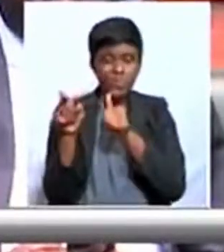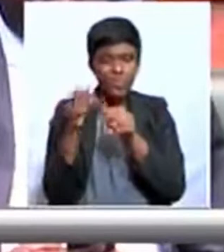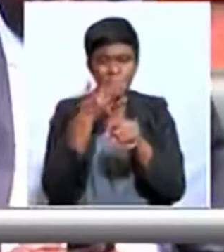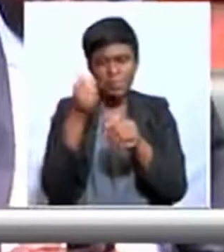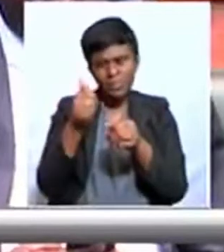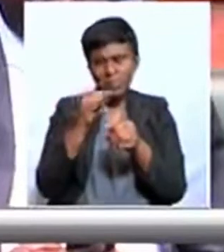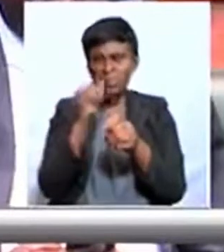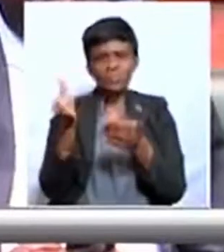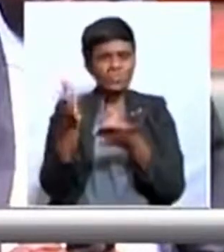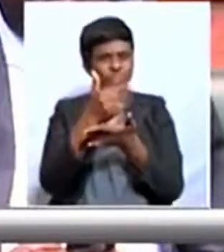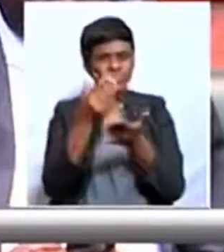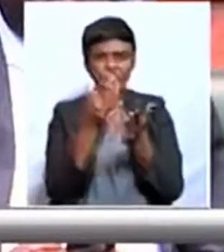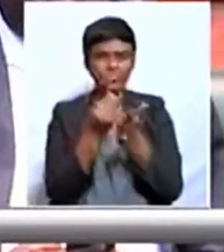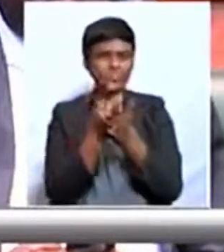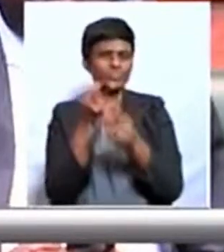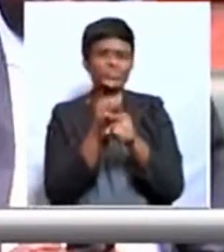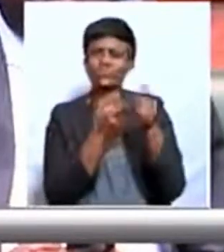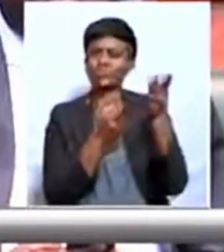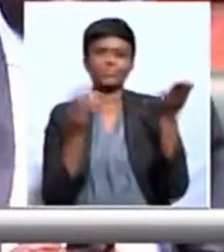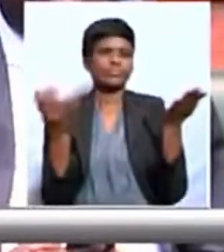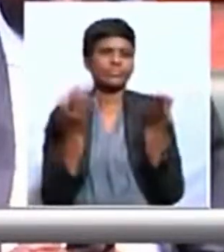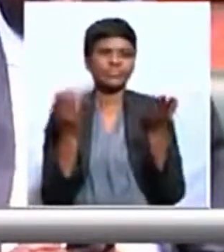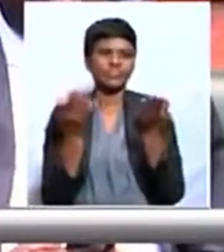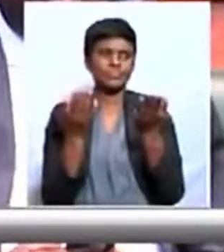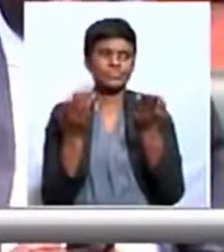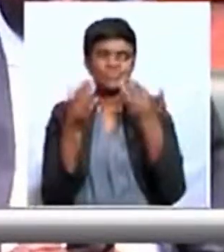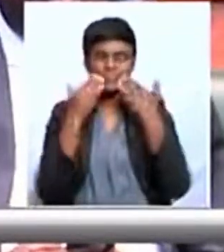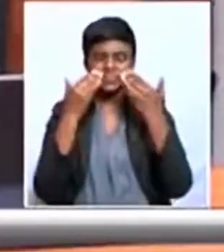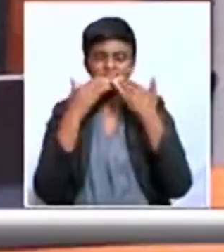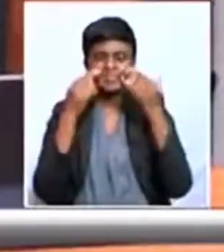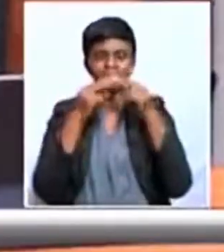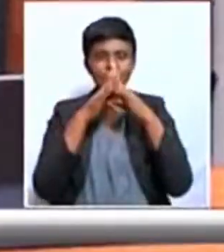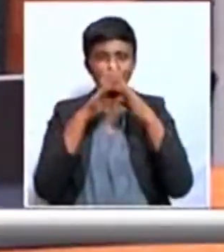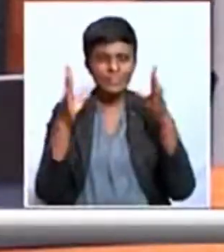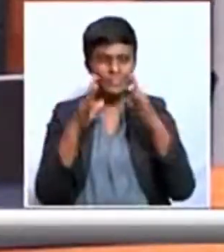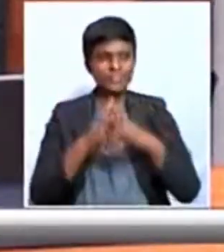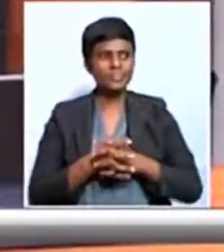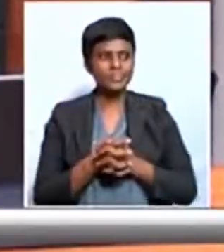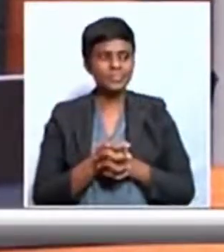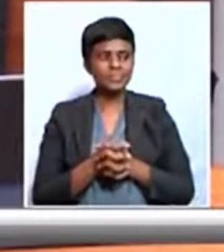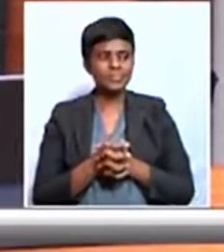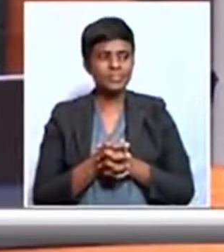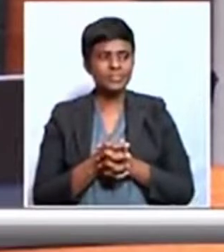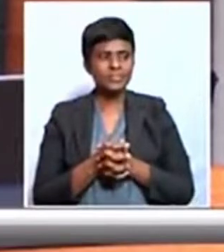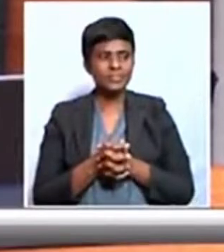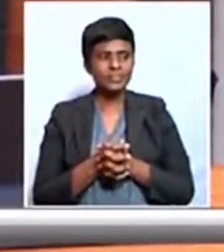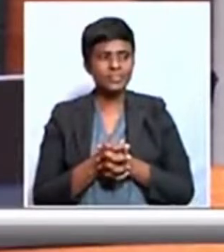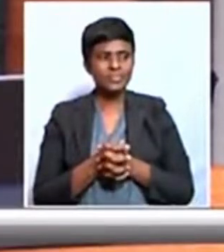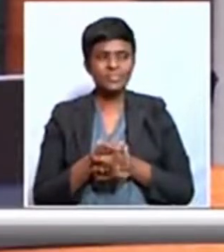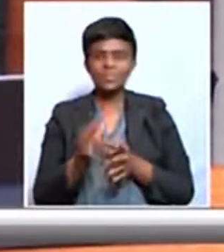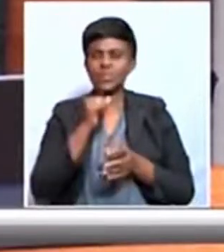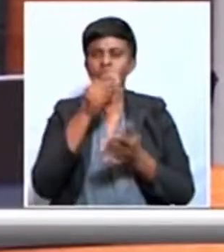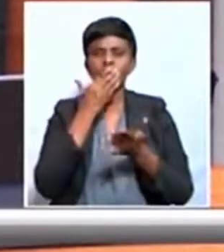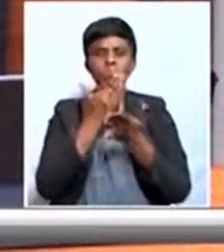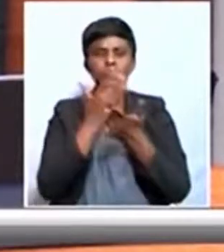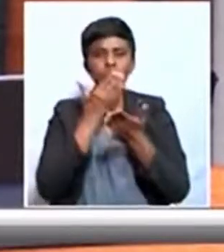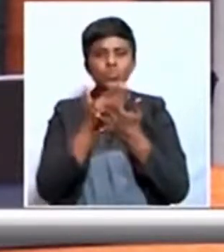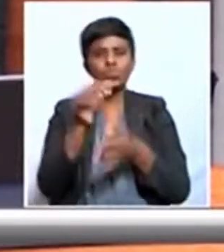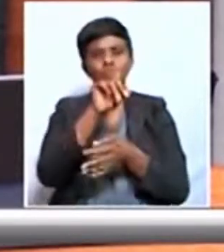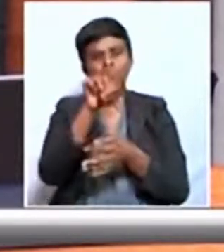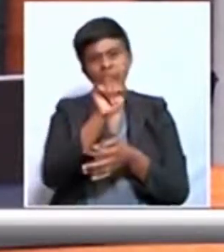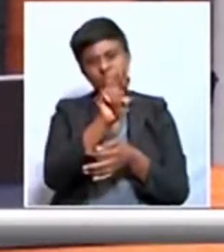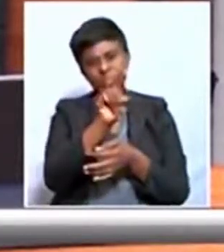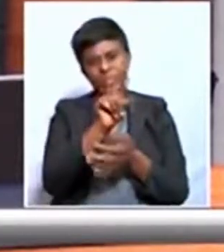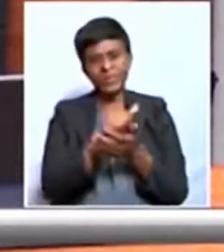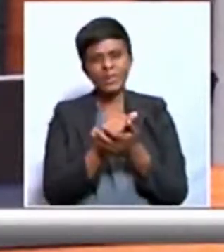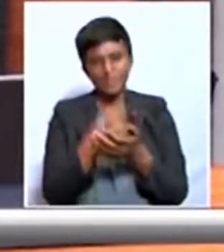be collecting anything from there. Thank you very much. That doesn't sound to be a question.